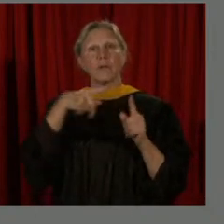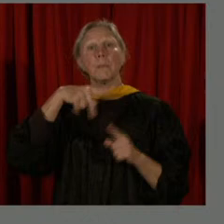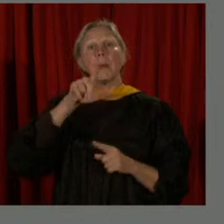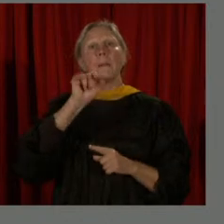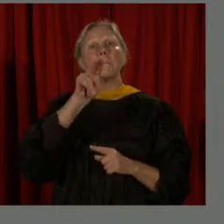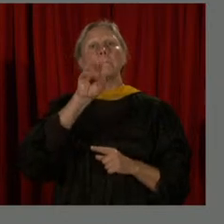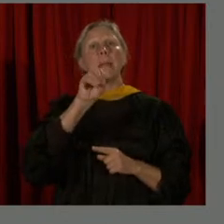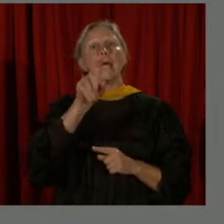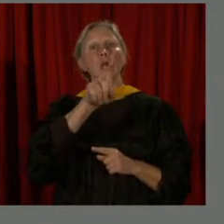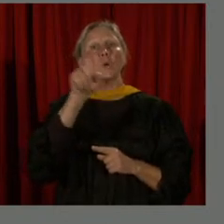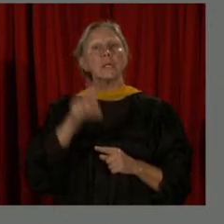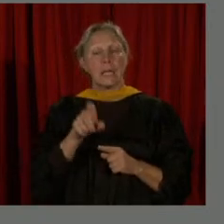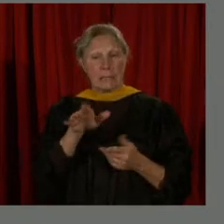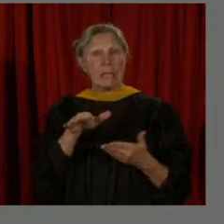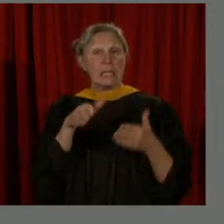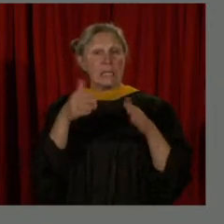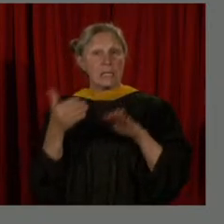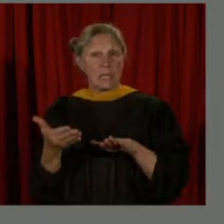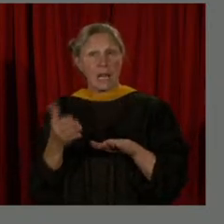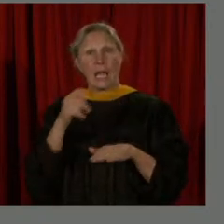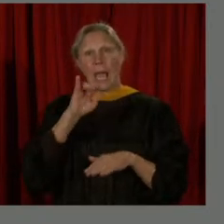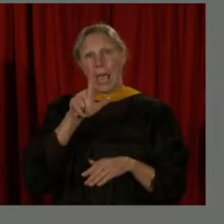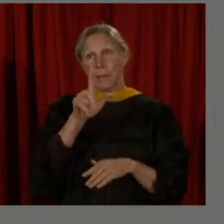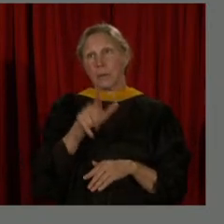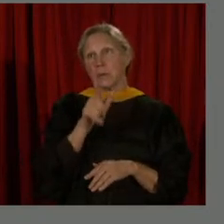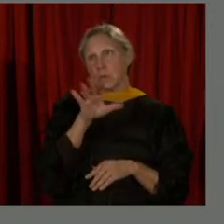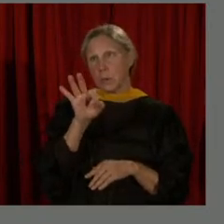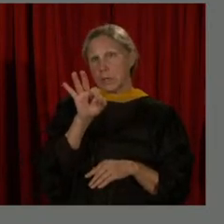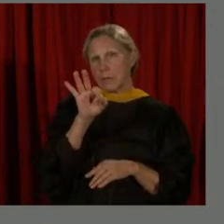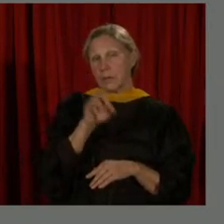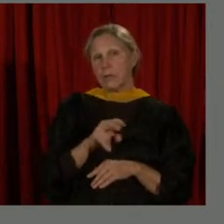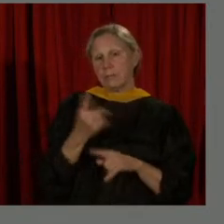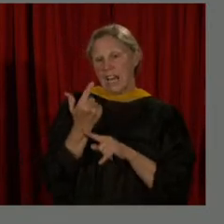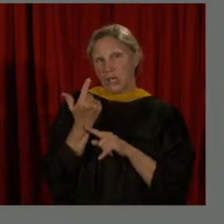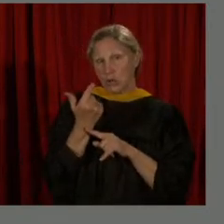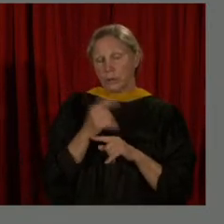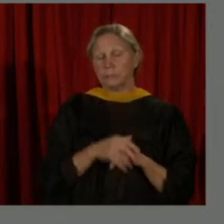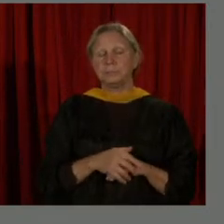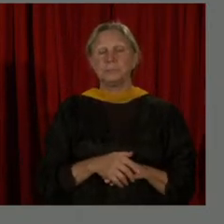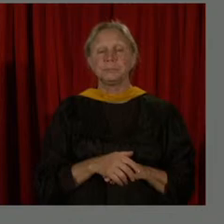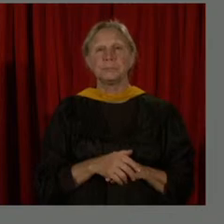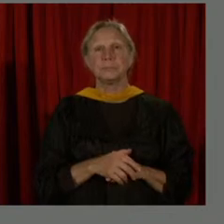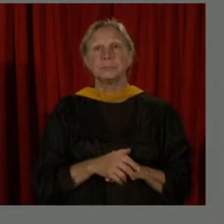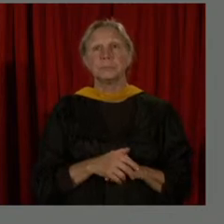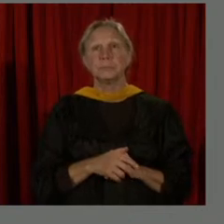Texas. He passed away April 29th of last year.